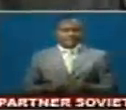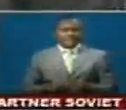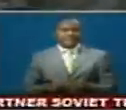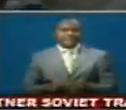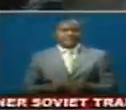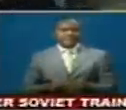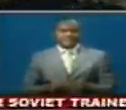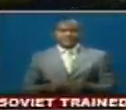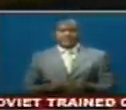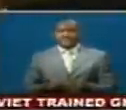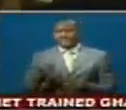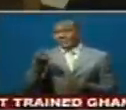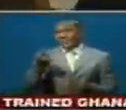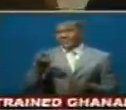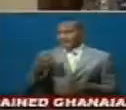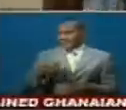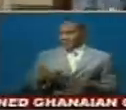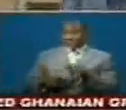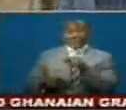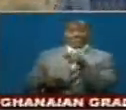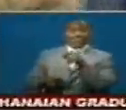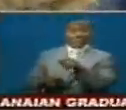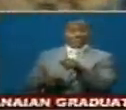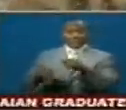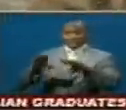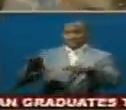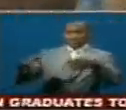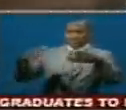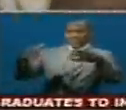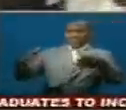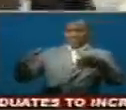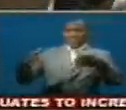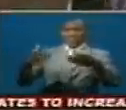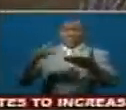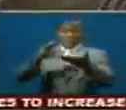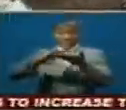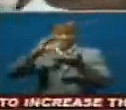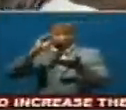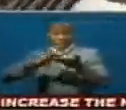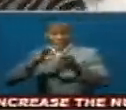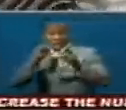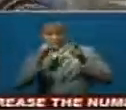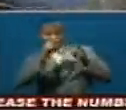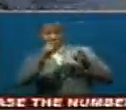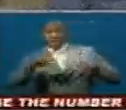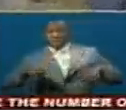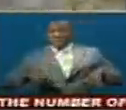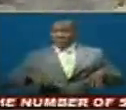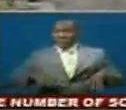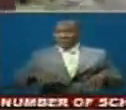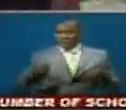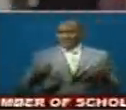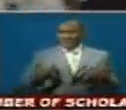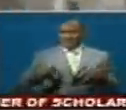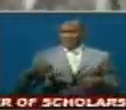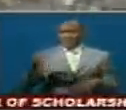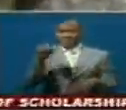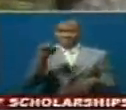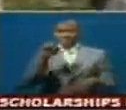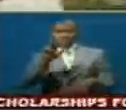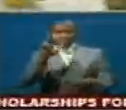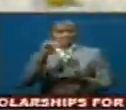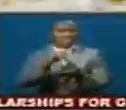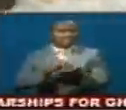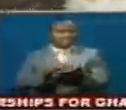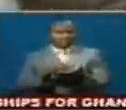The Soviet-trained Ghanaian Graduate Association has a membership of about 3,000 working in various fields.